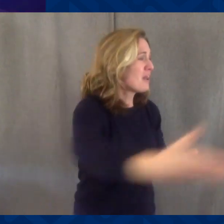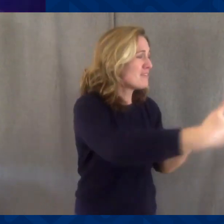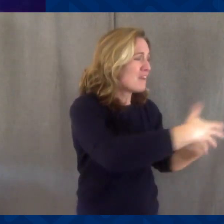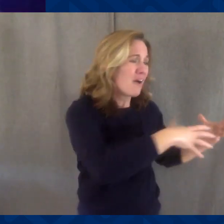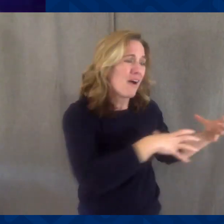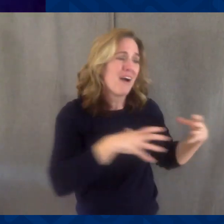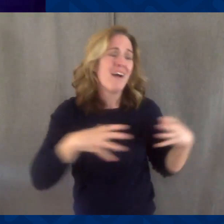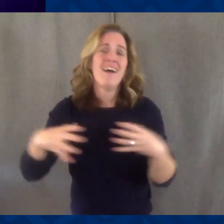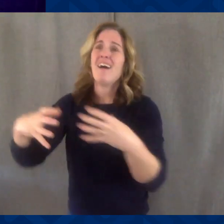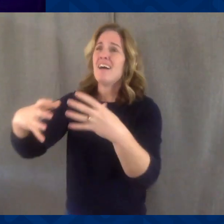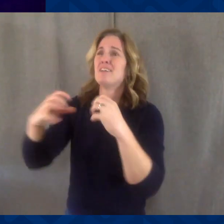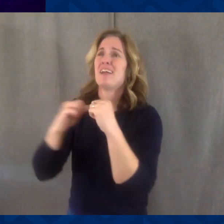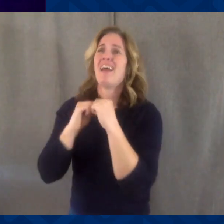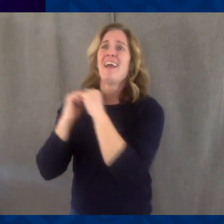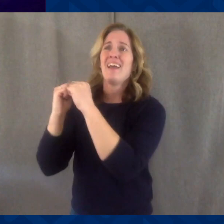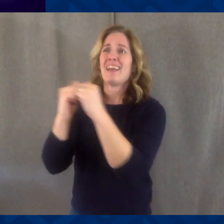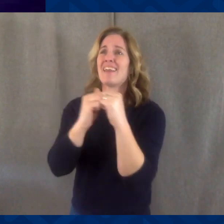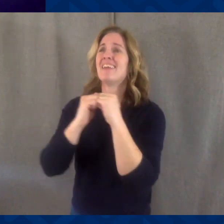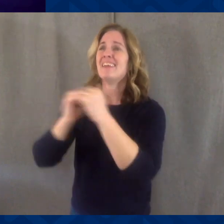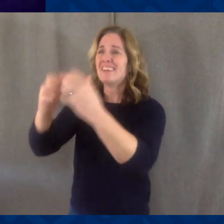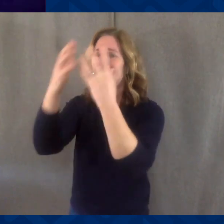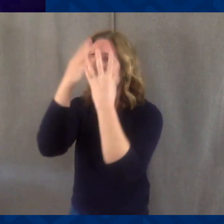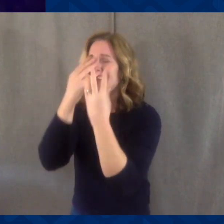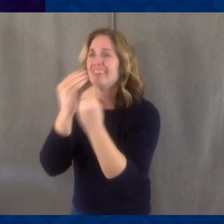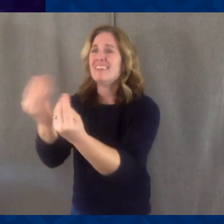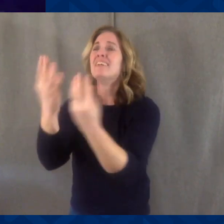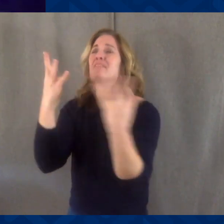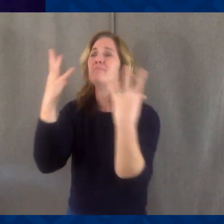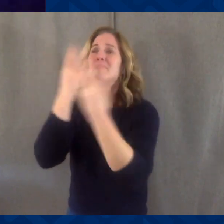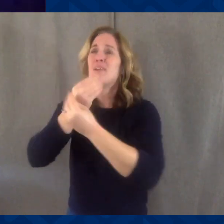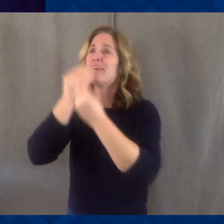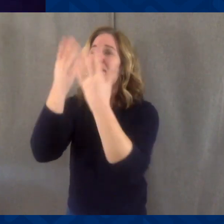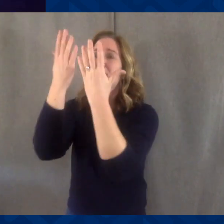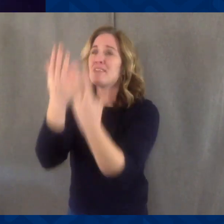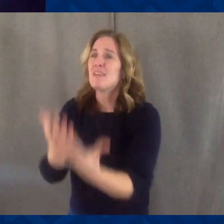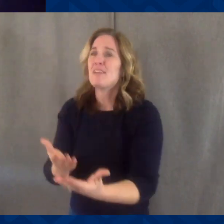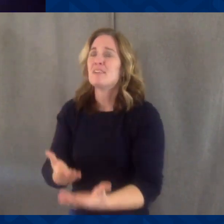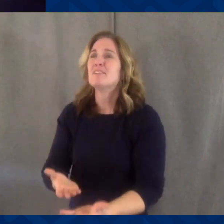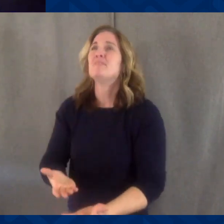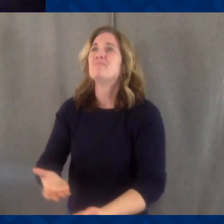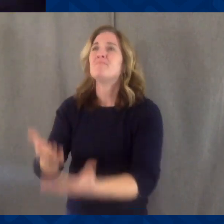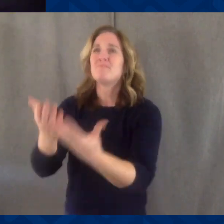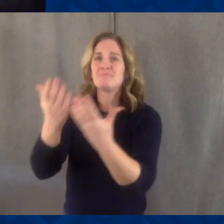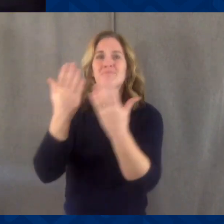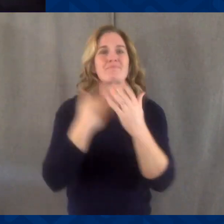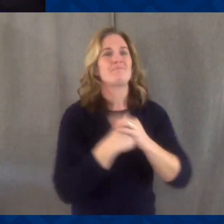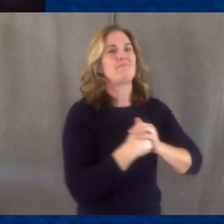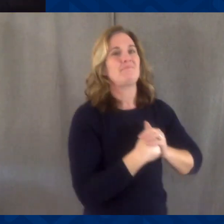You're beautiful. Oh, when we arrive.